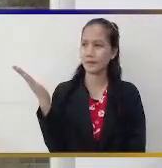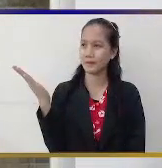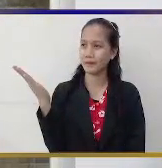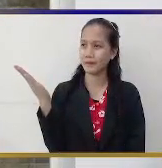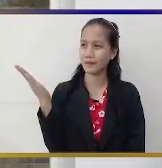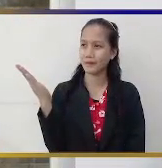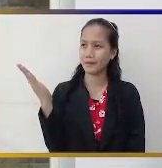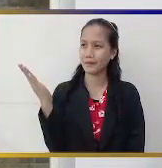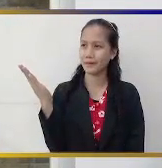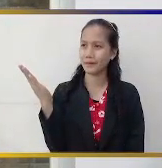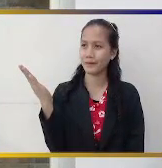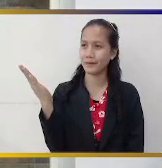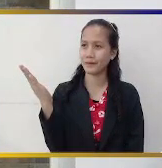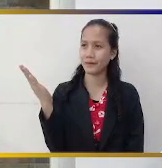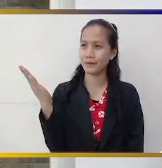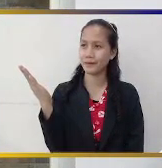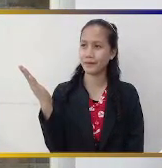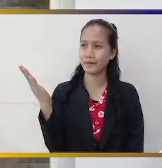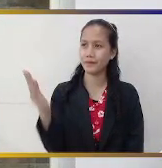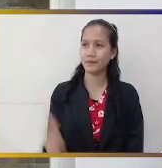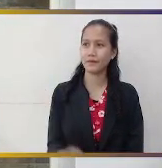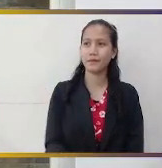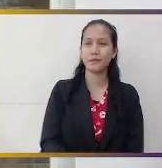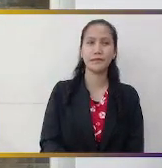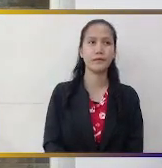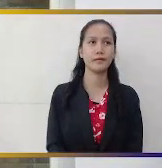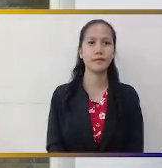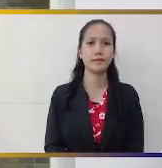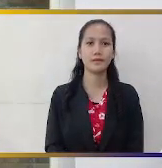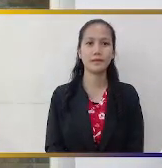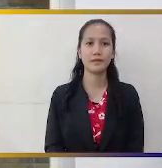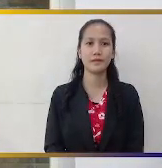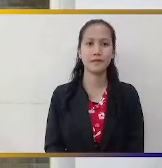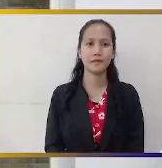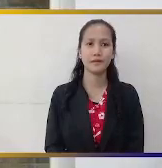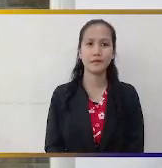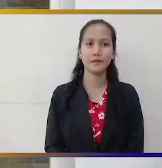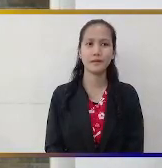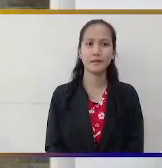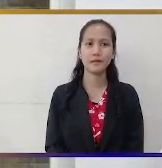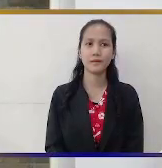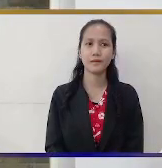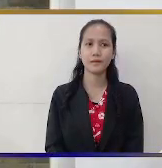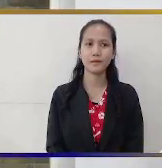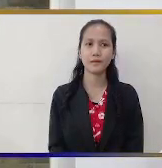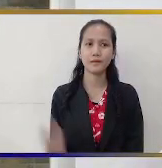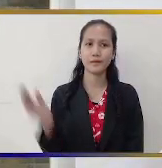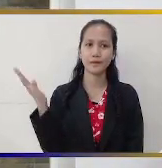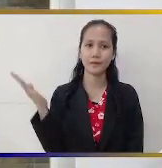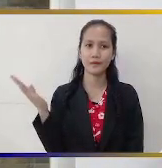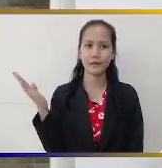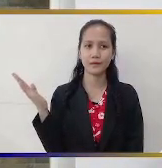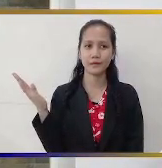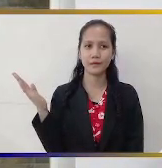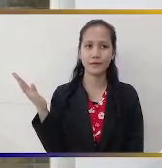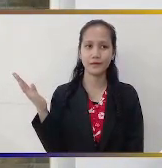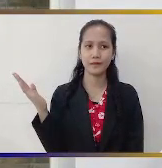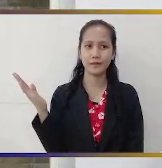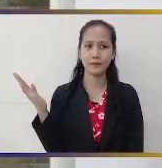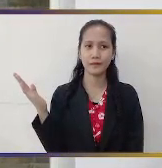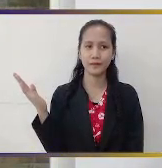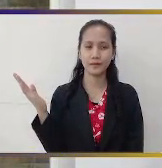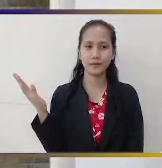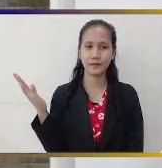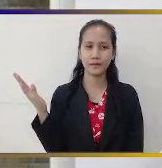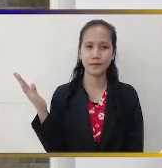sower, both minister bread for your food. Multiply your, what is that saying? He's saying the same thing again. Don't you